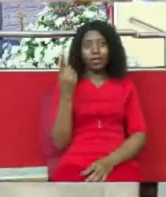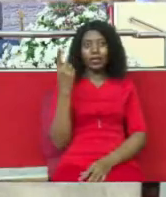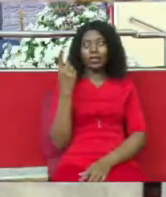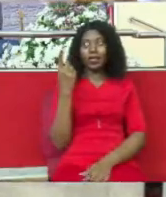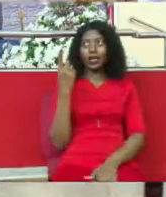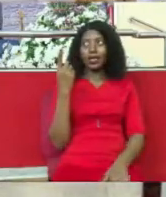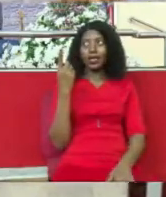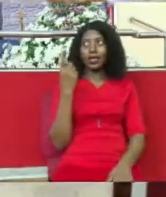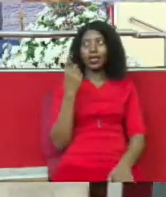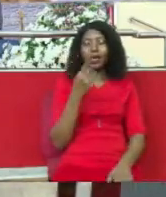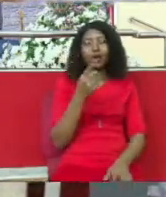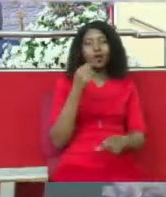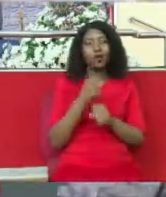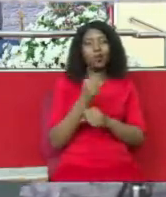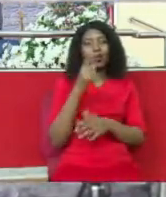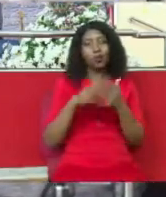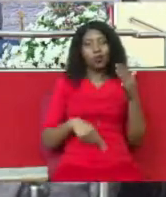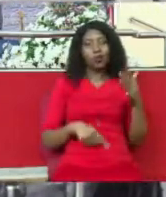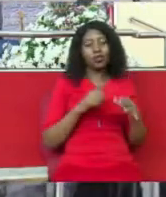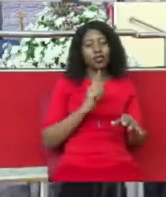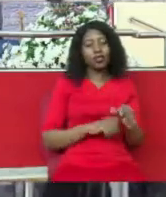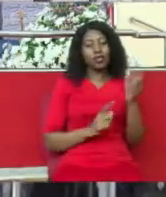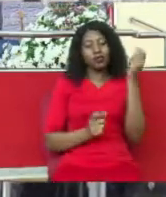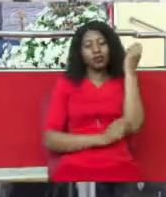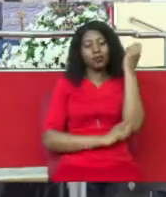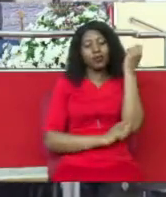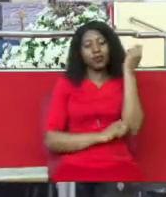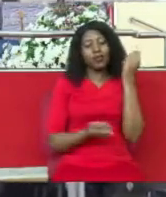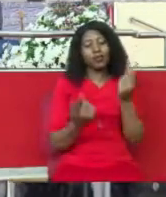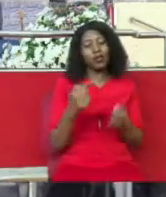what do you do when the roof comes?